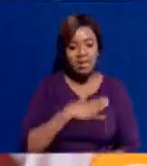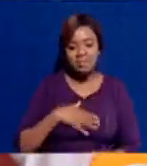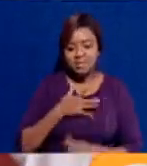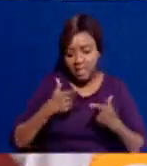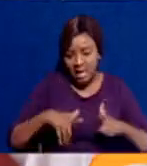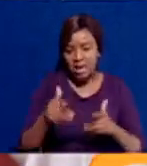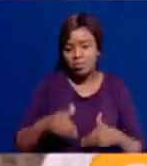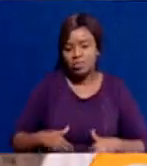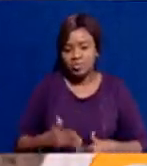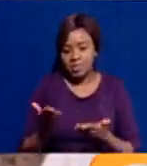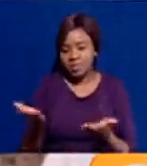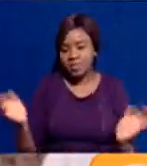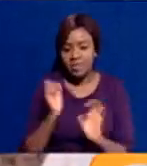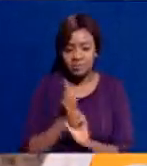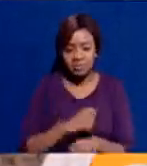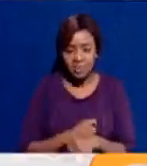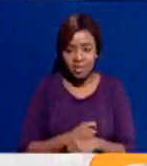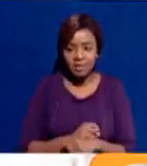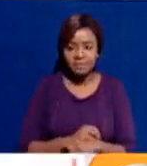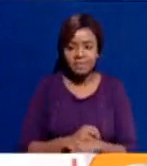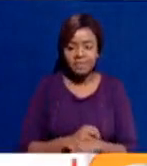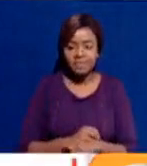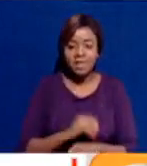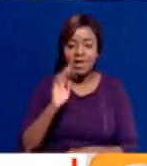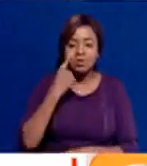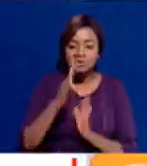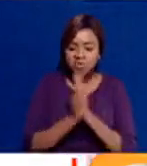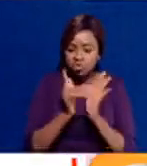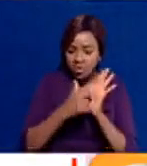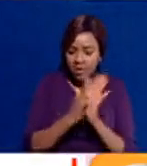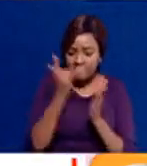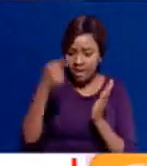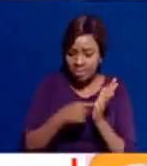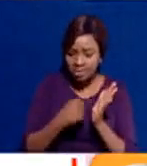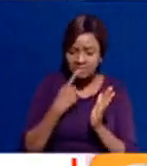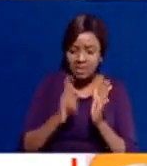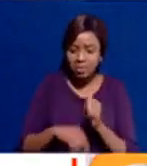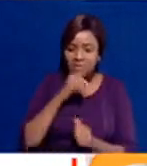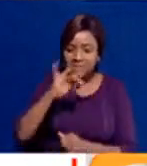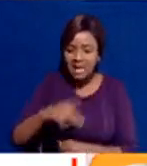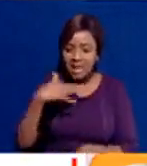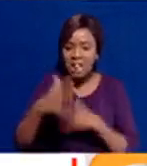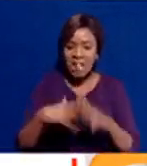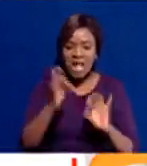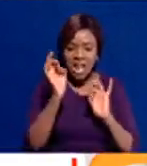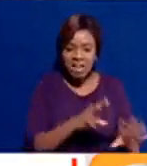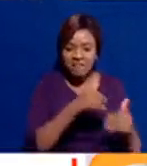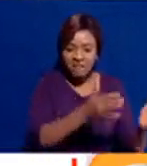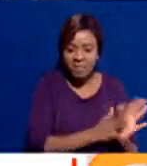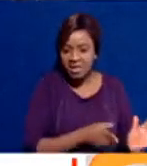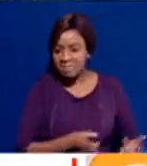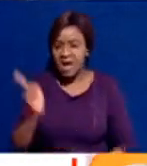hapa, hapa mtaani. The greatness of the prodigal son was his ability to come back home. And now